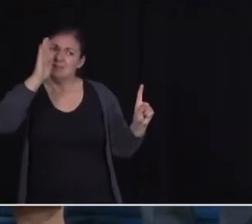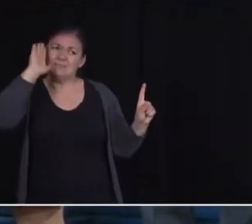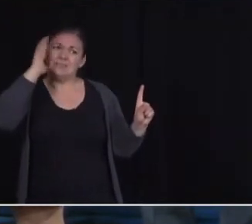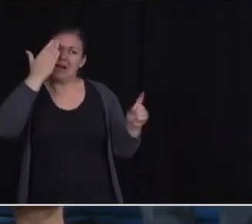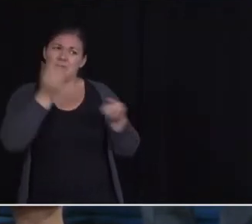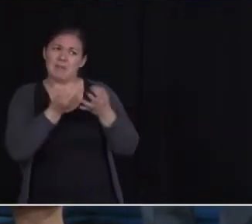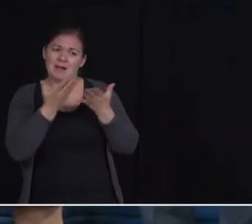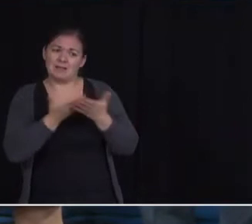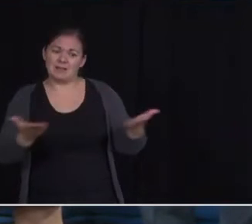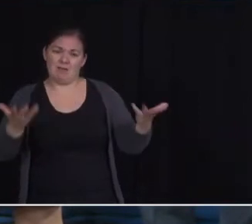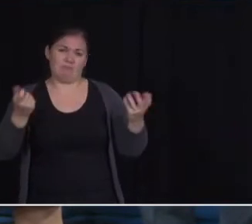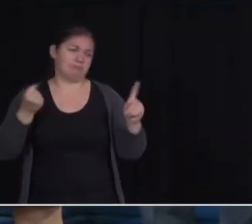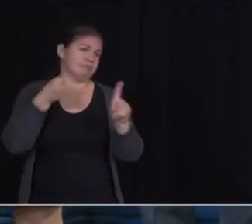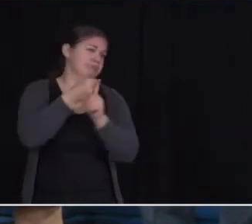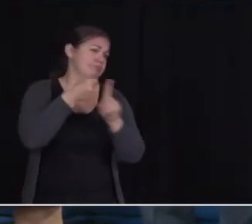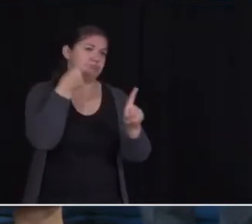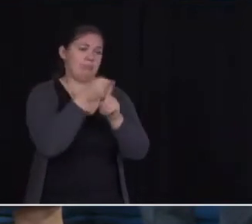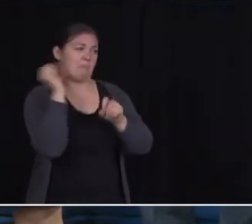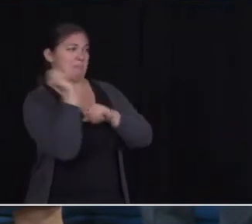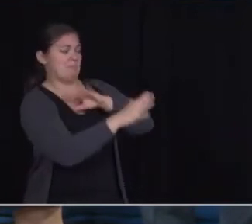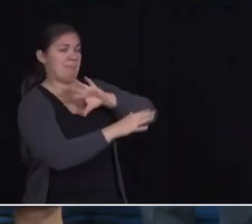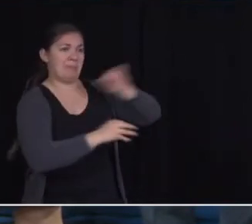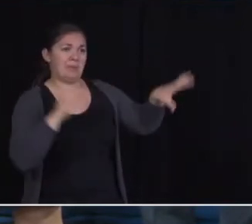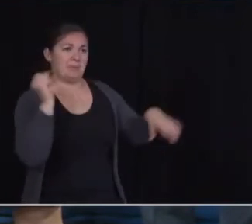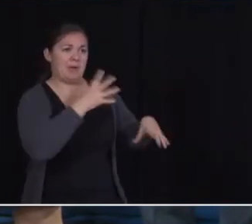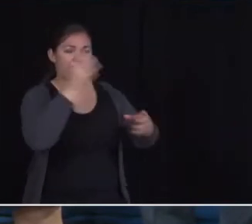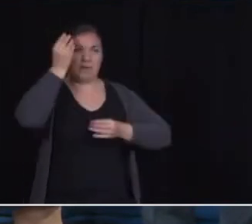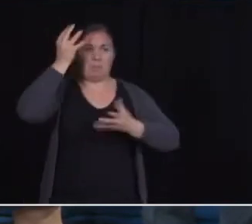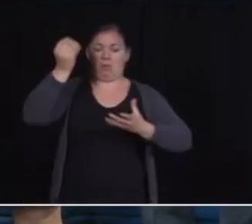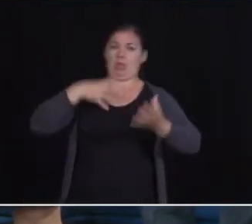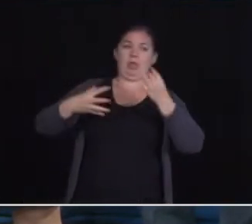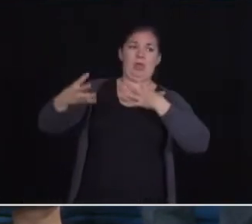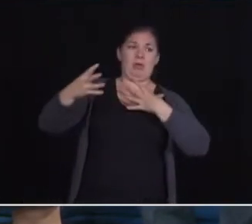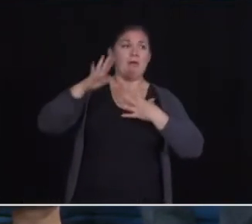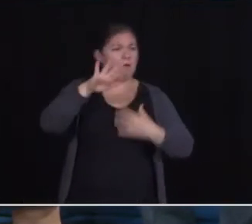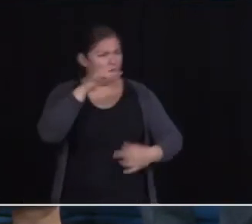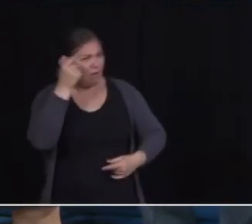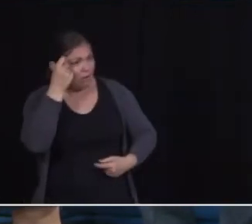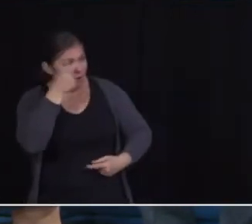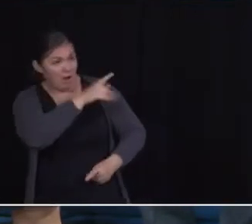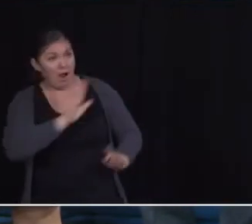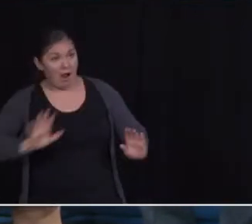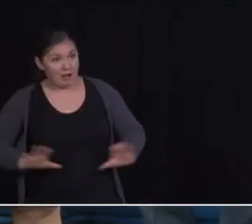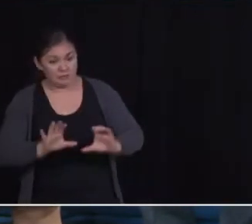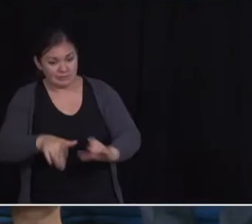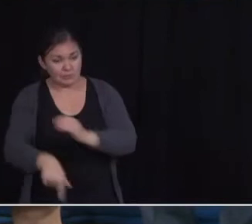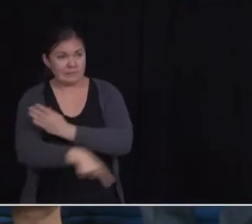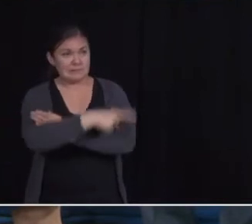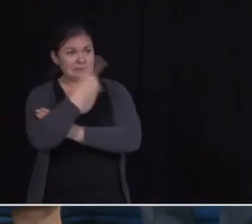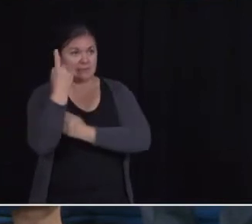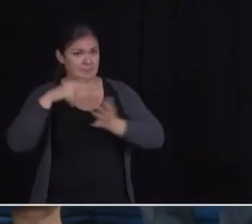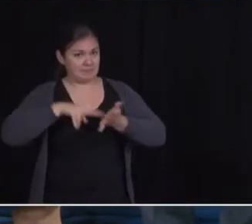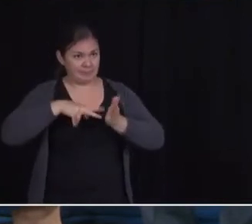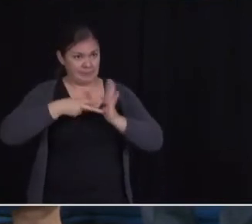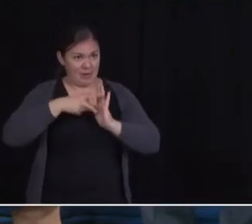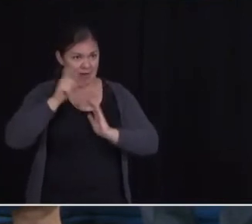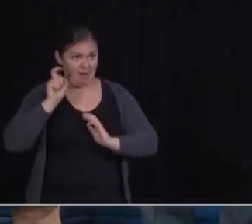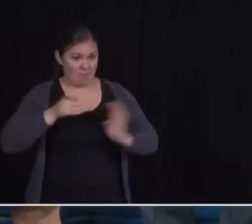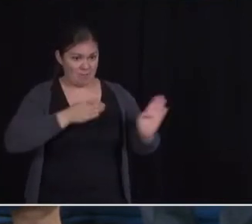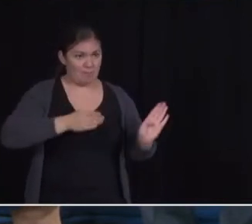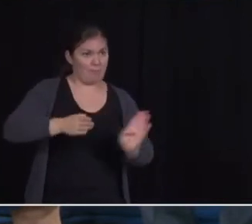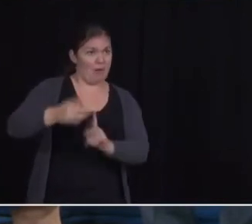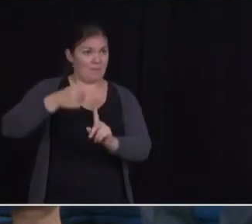is this action today a sign that you're plan of targeted measures